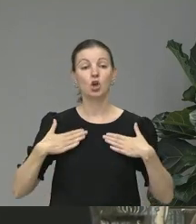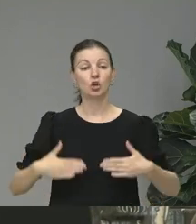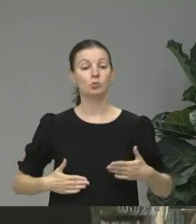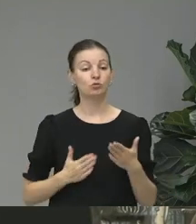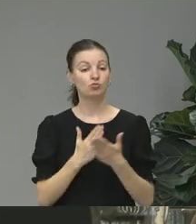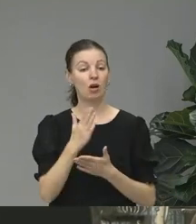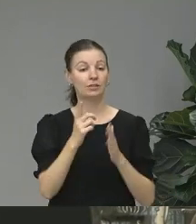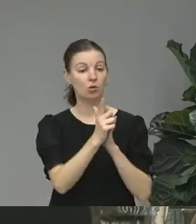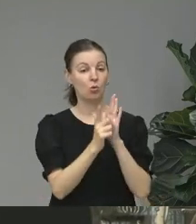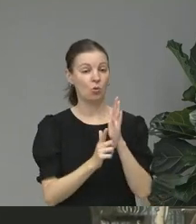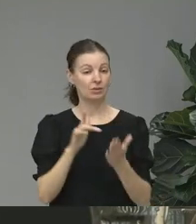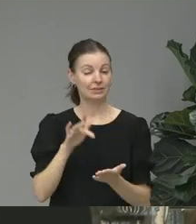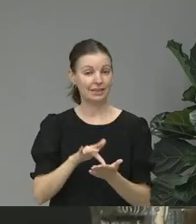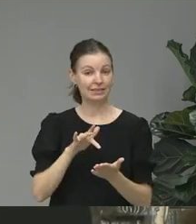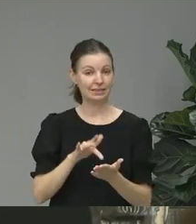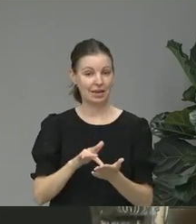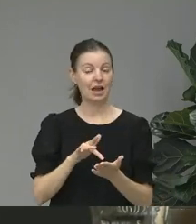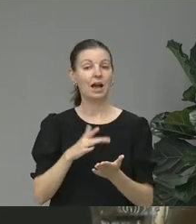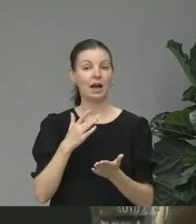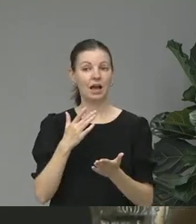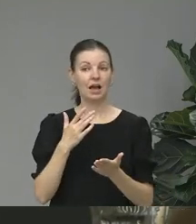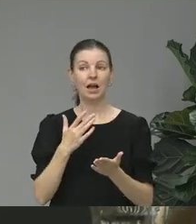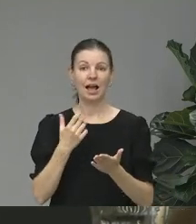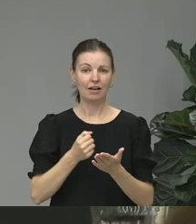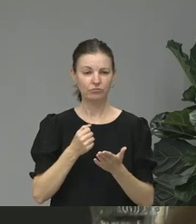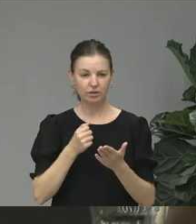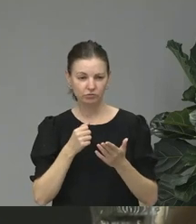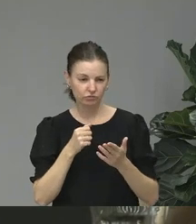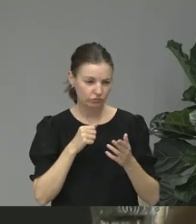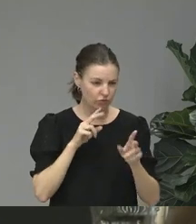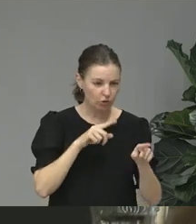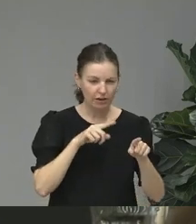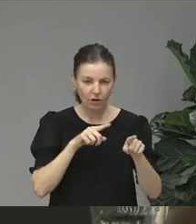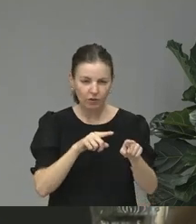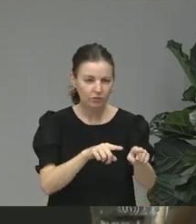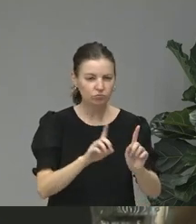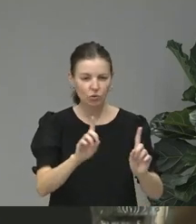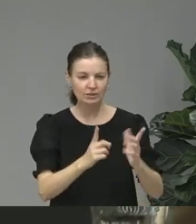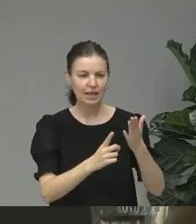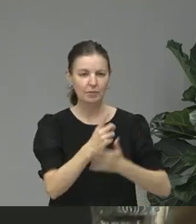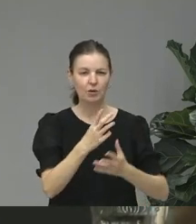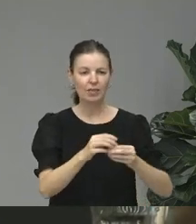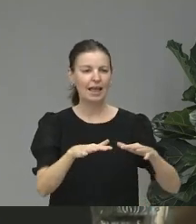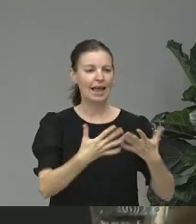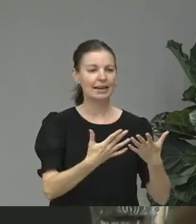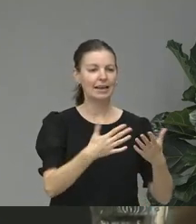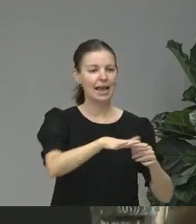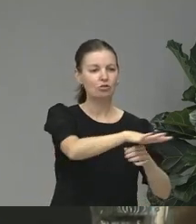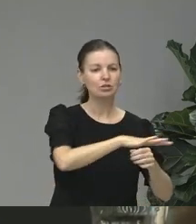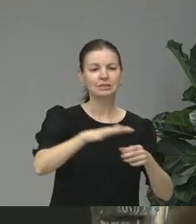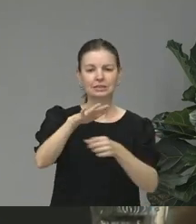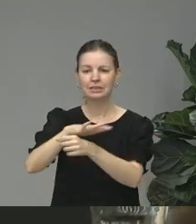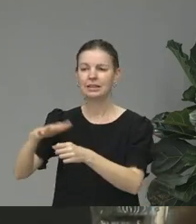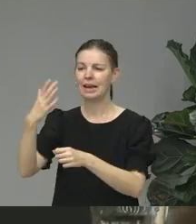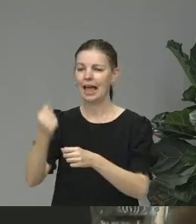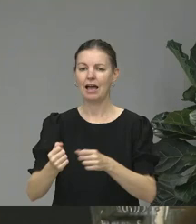has tracked positive outcomes across all jurisdictions that have a Human Rights Act and released a publication setting